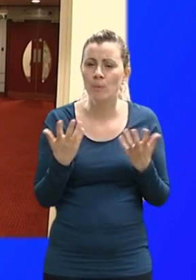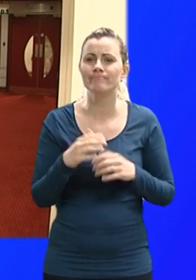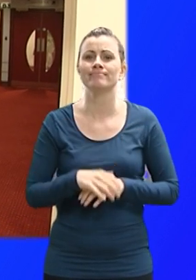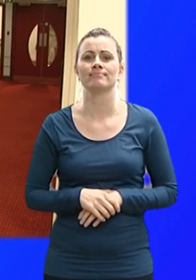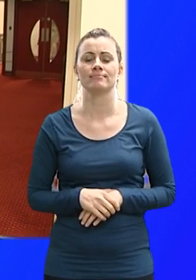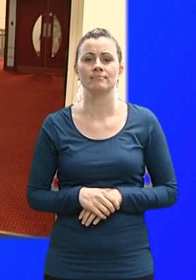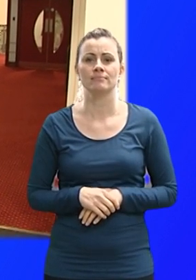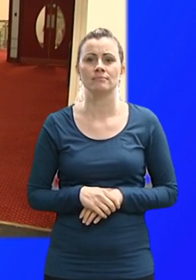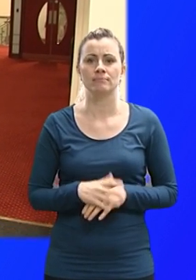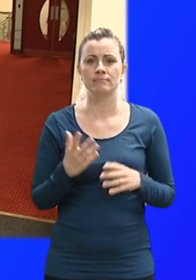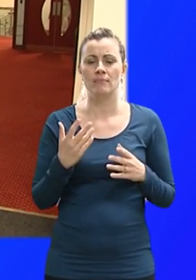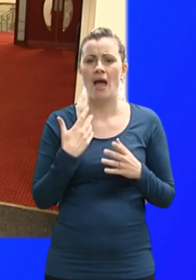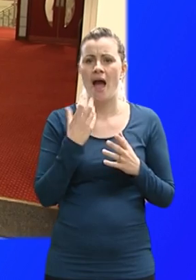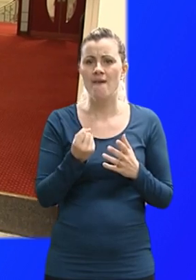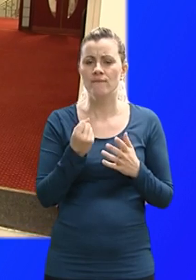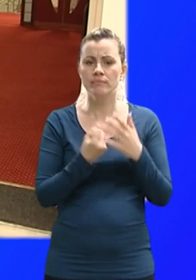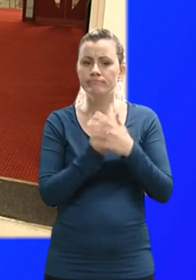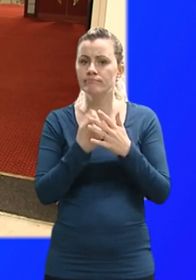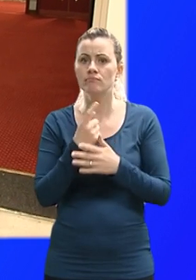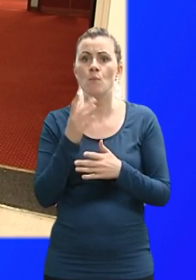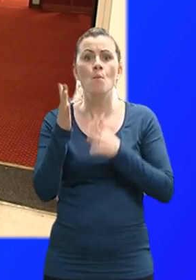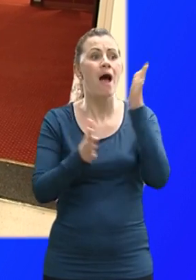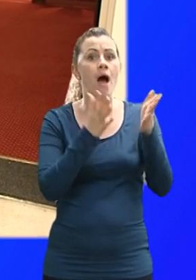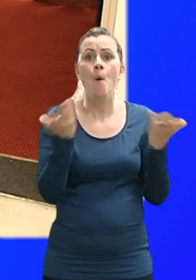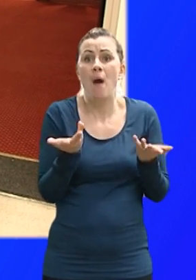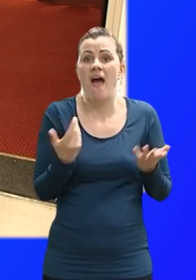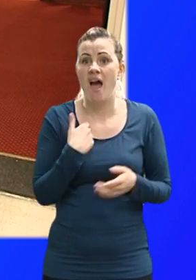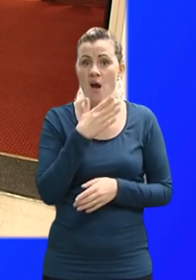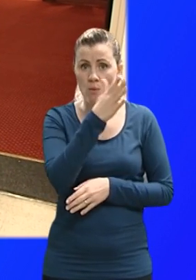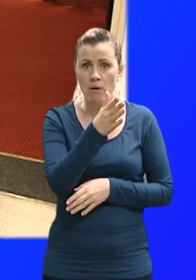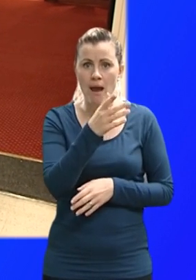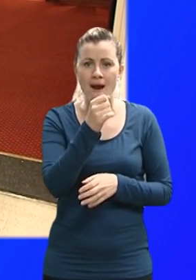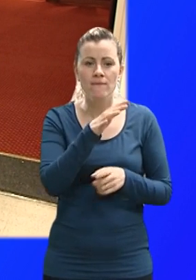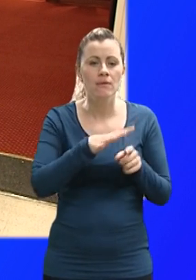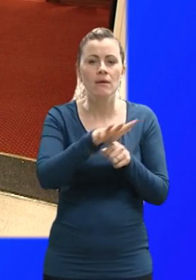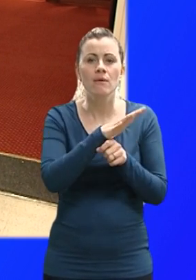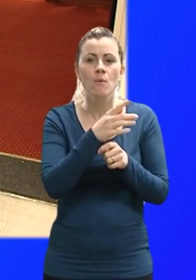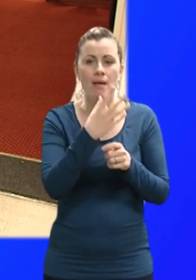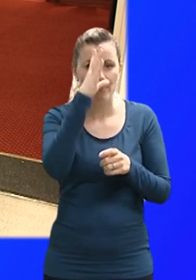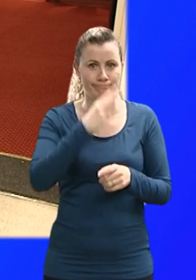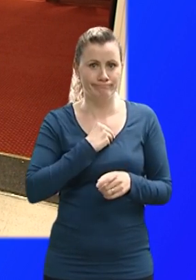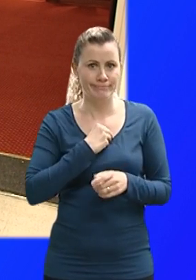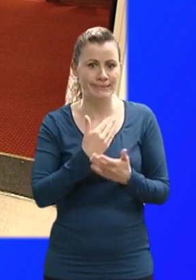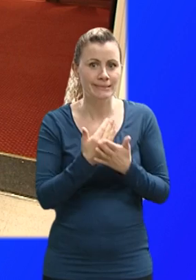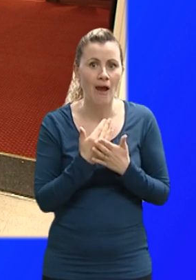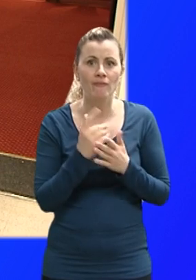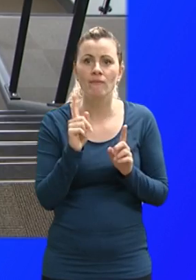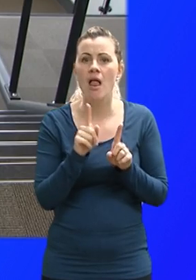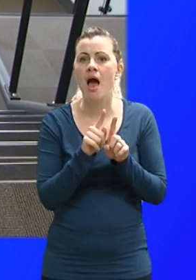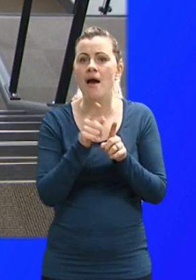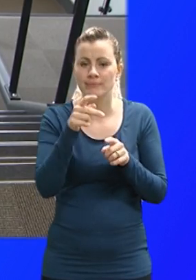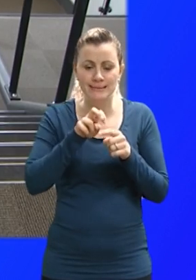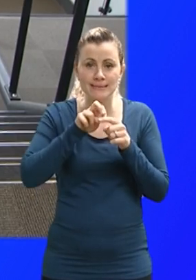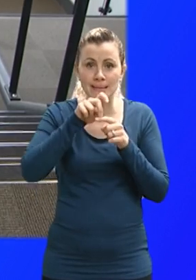from day to night. For me, it takes me a little while to adjust to the darker area. There